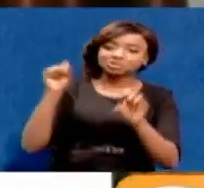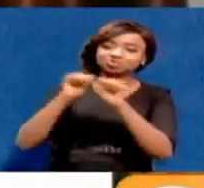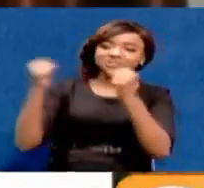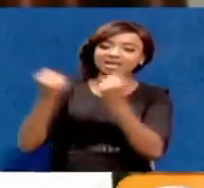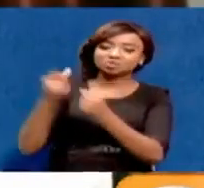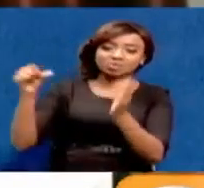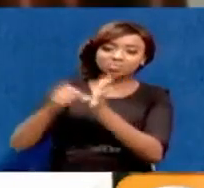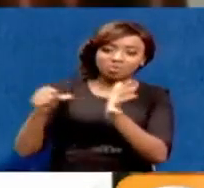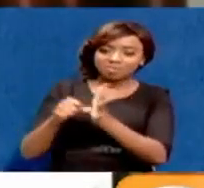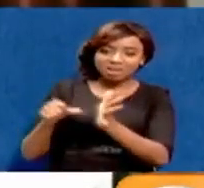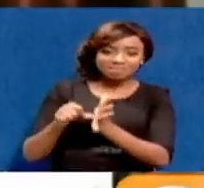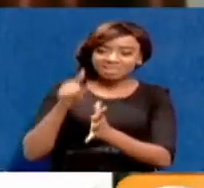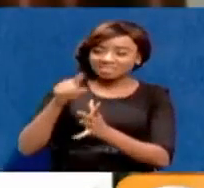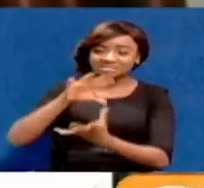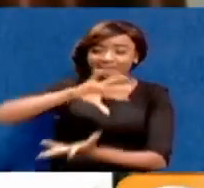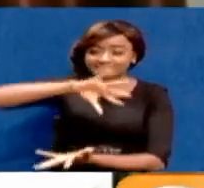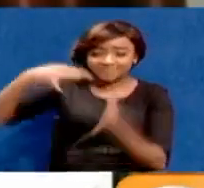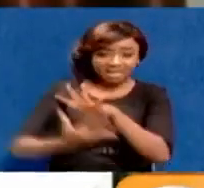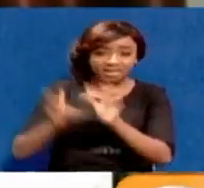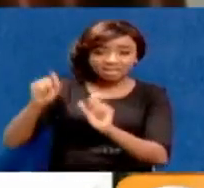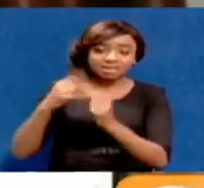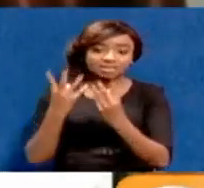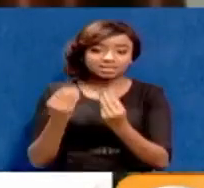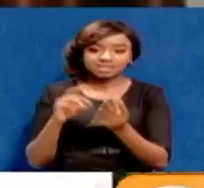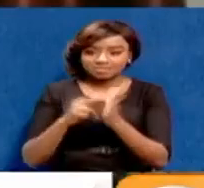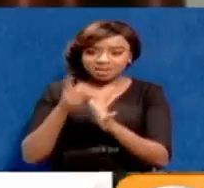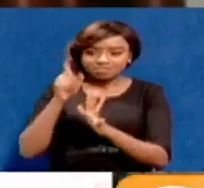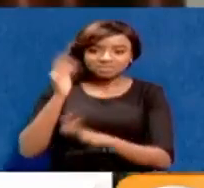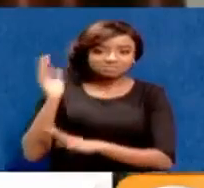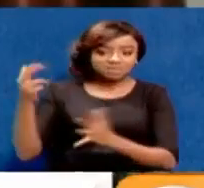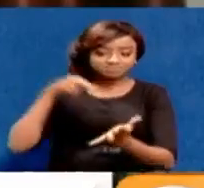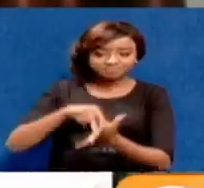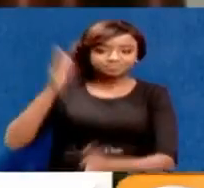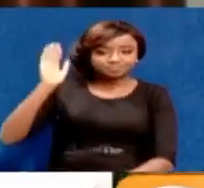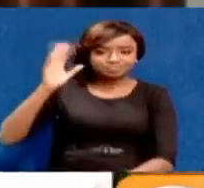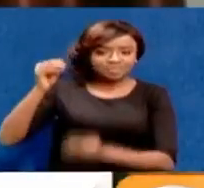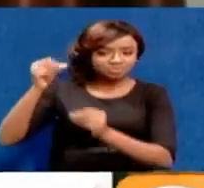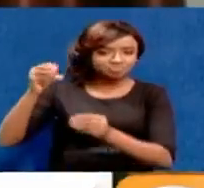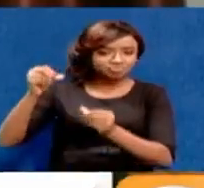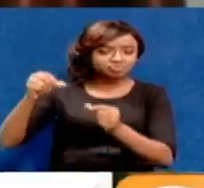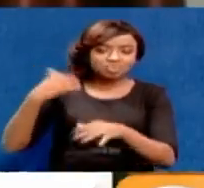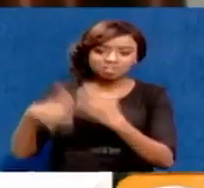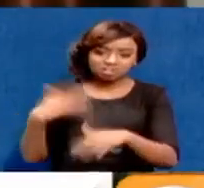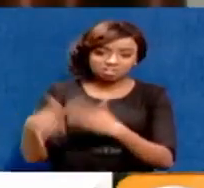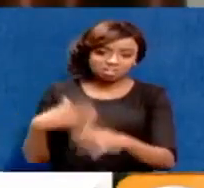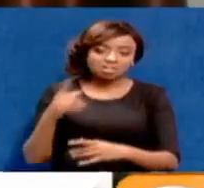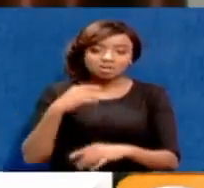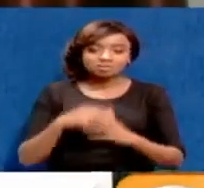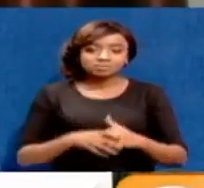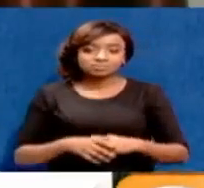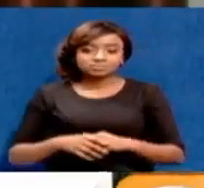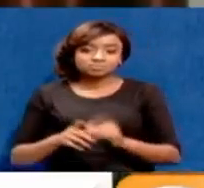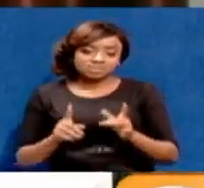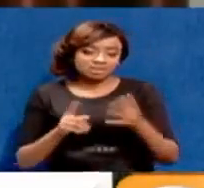societies, which is so disruptive that it has to be put and addressed so that other agendas like cohesion, peace,